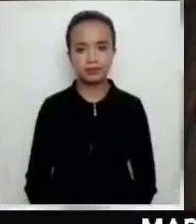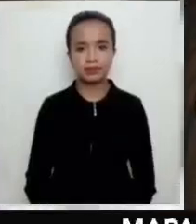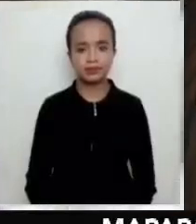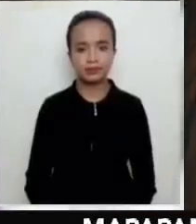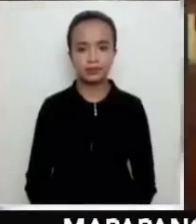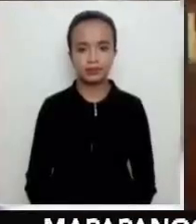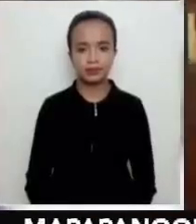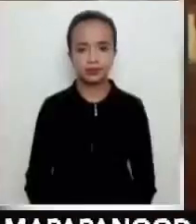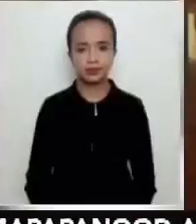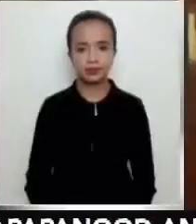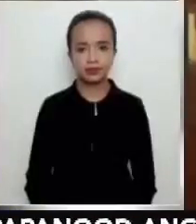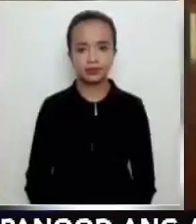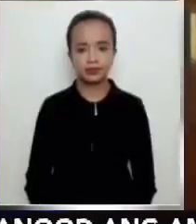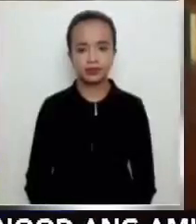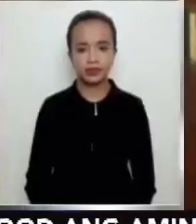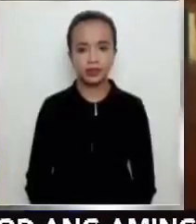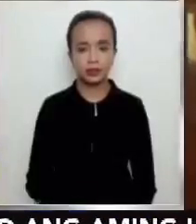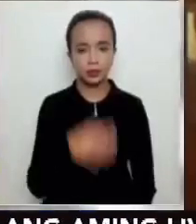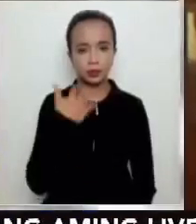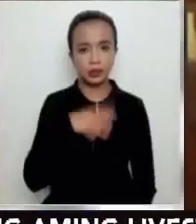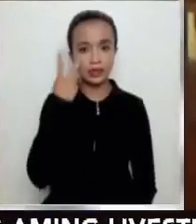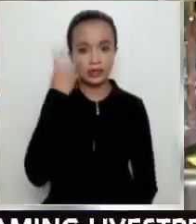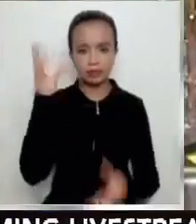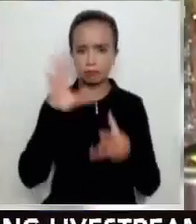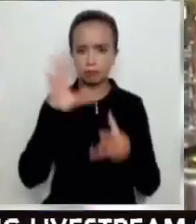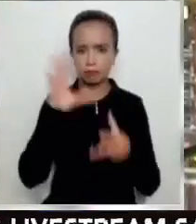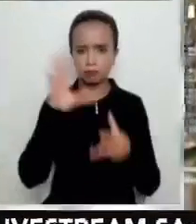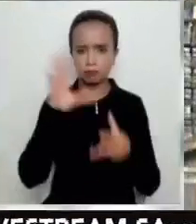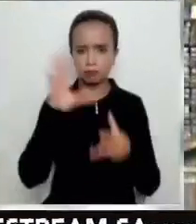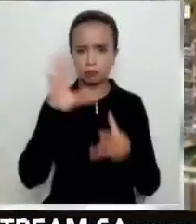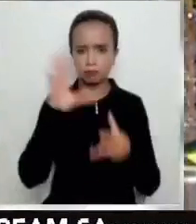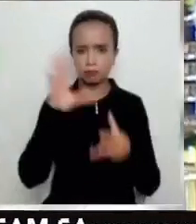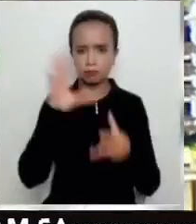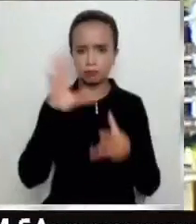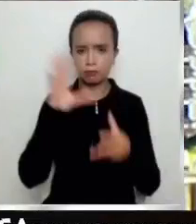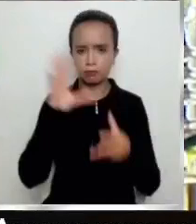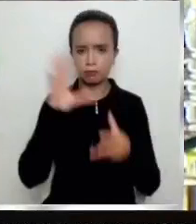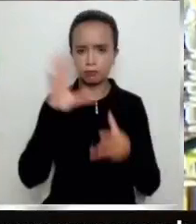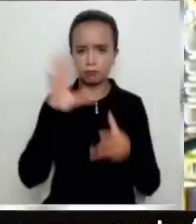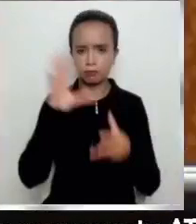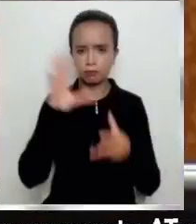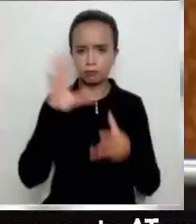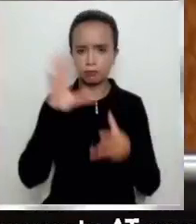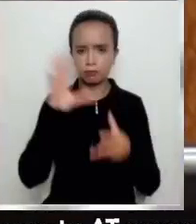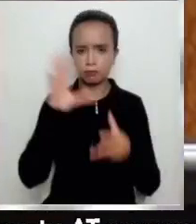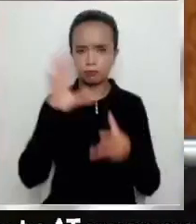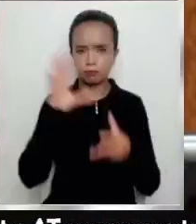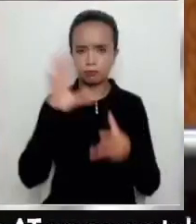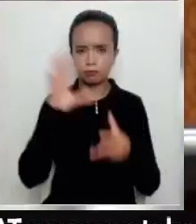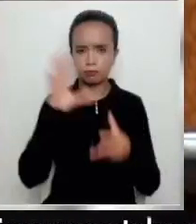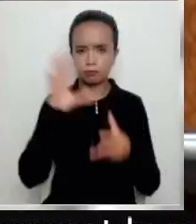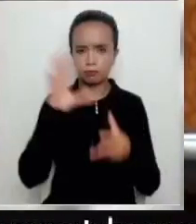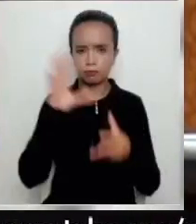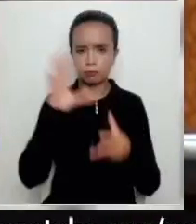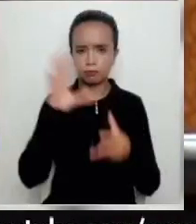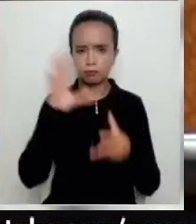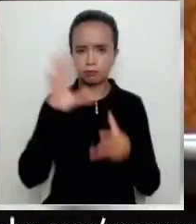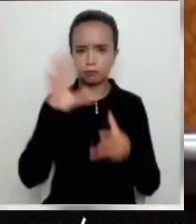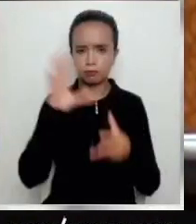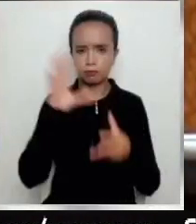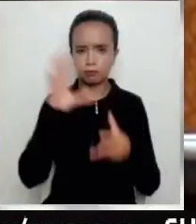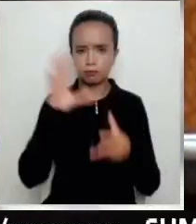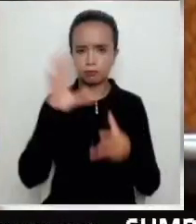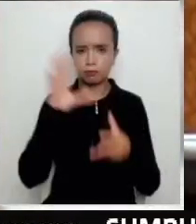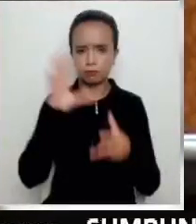Very relatable raw ang kwento ng upcoming project ni na GMA drama king Dennis Trillo at multi-awarded actress and box